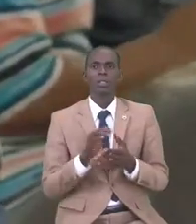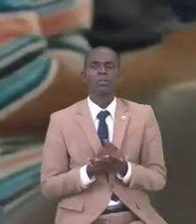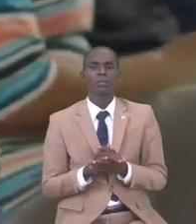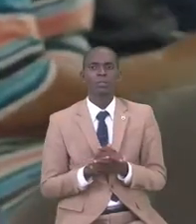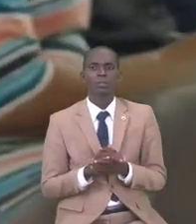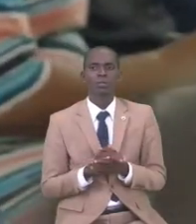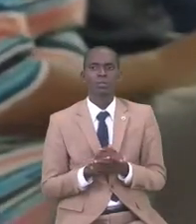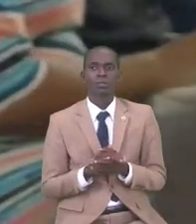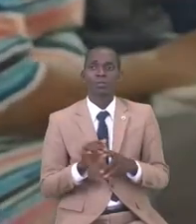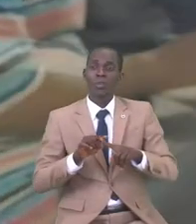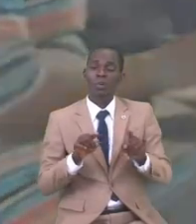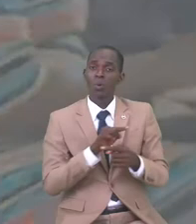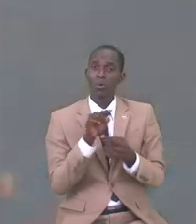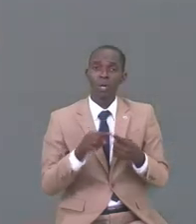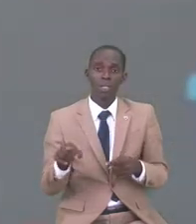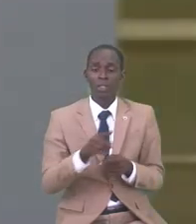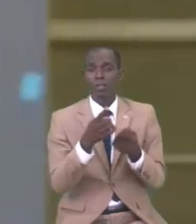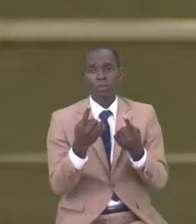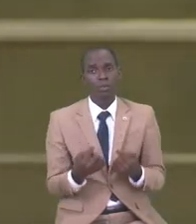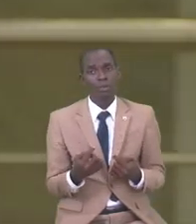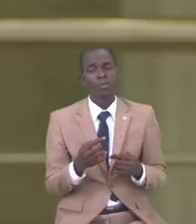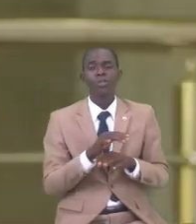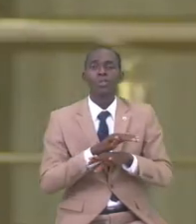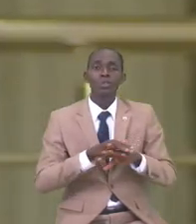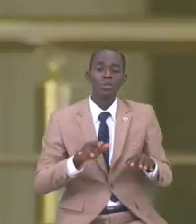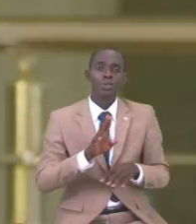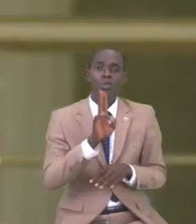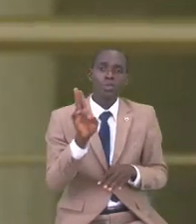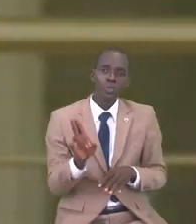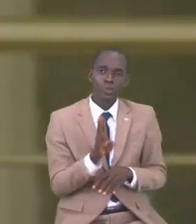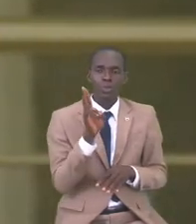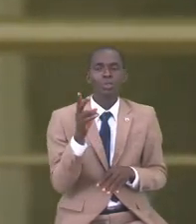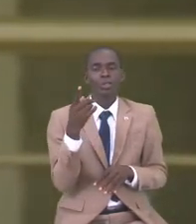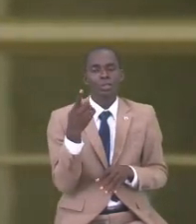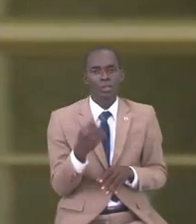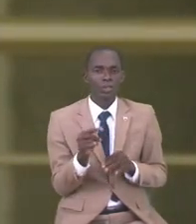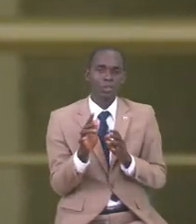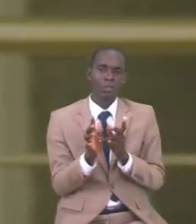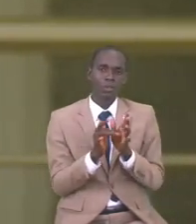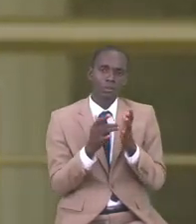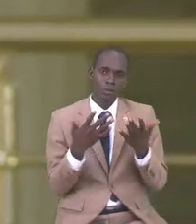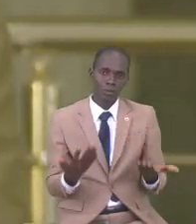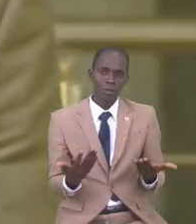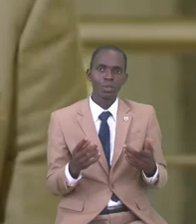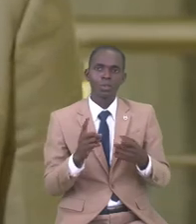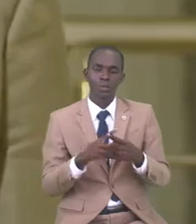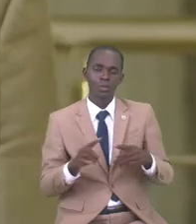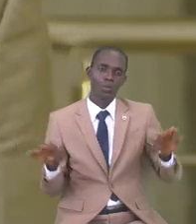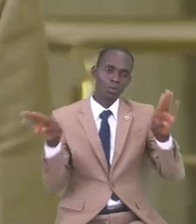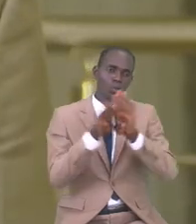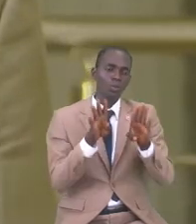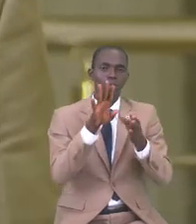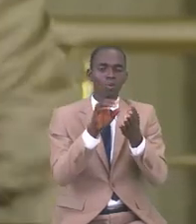Yeah. But when they come, don't use the scriptures to lock your own